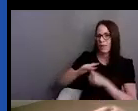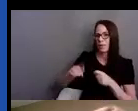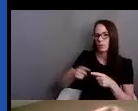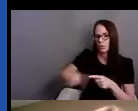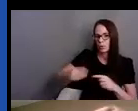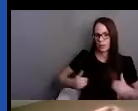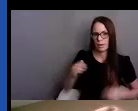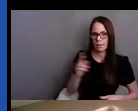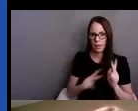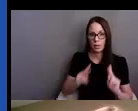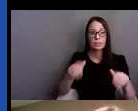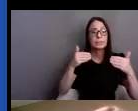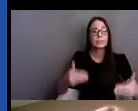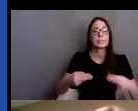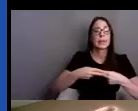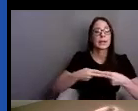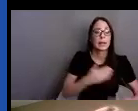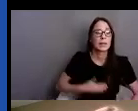please.